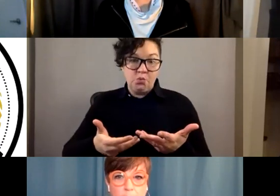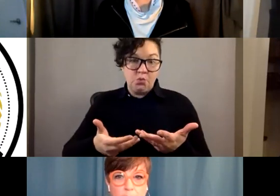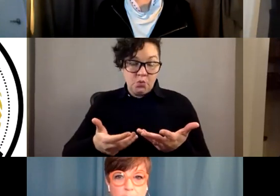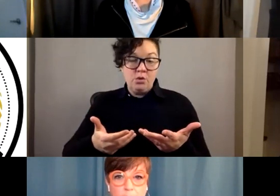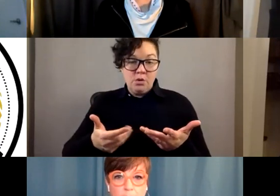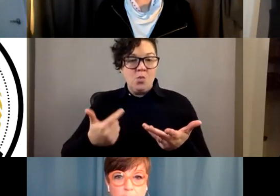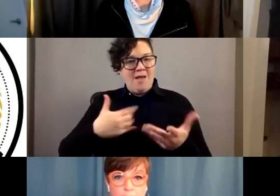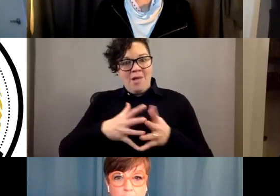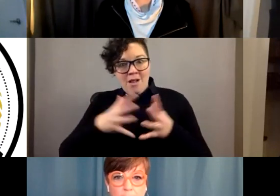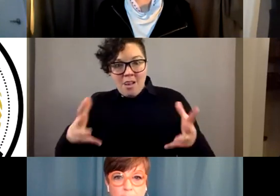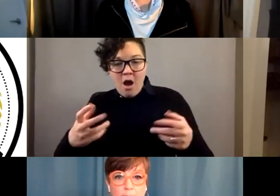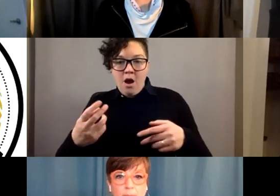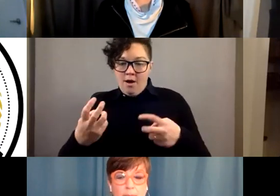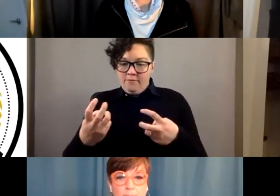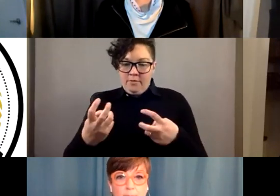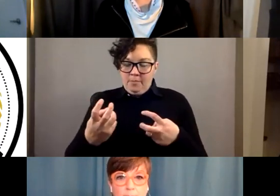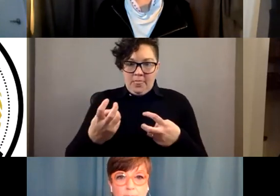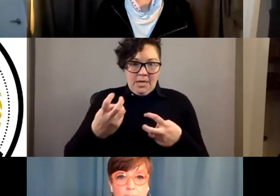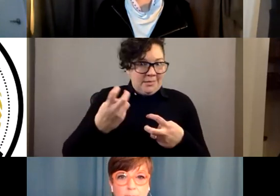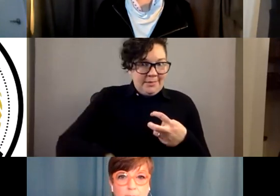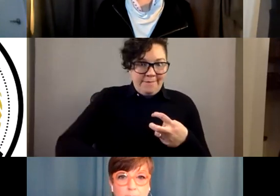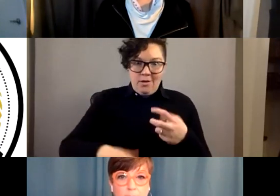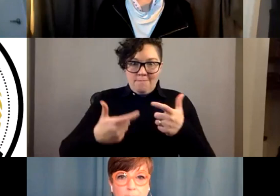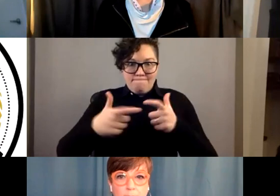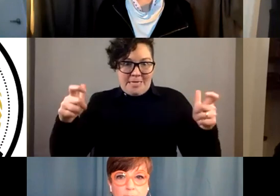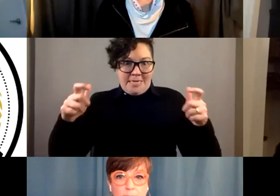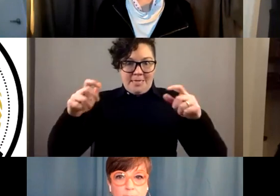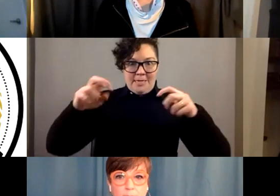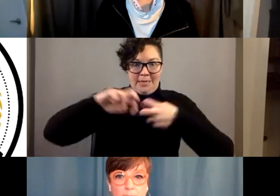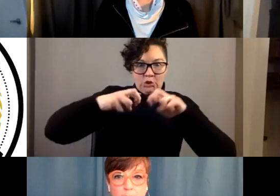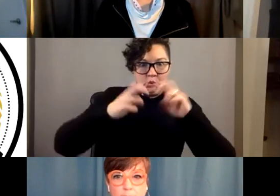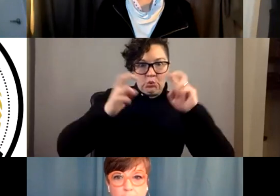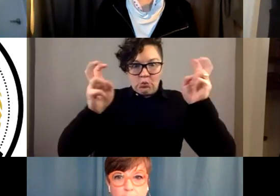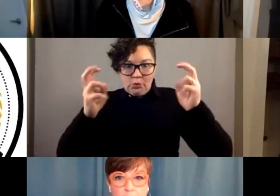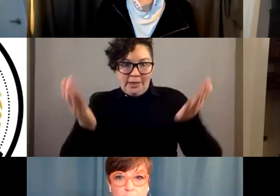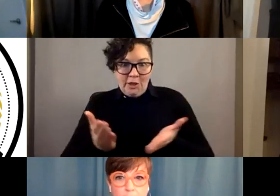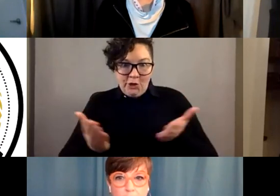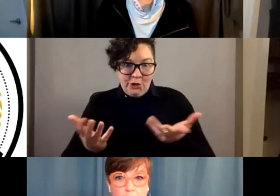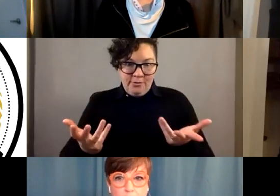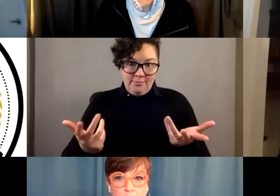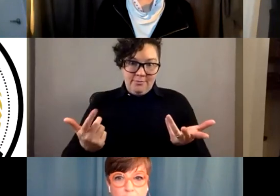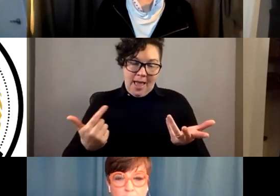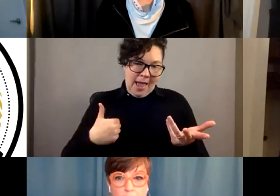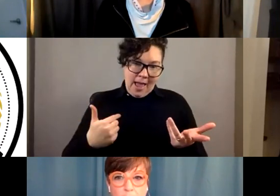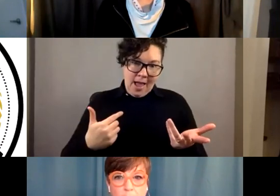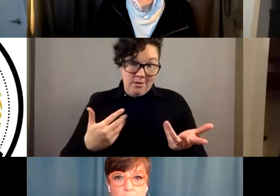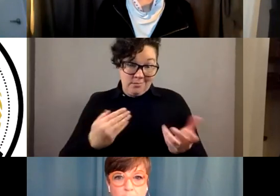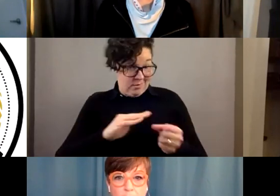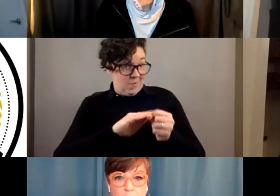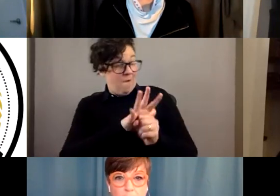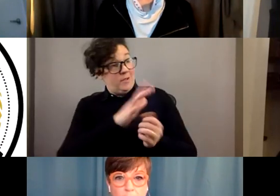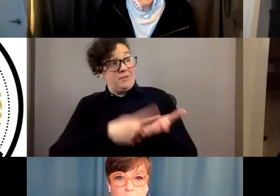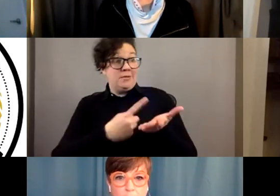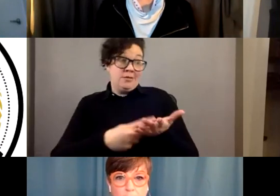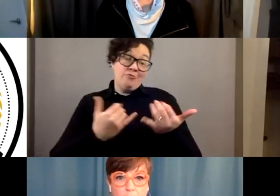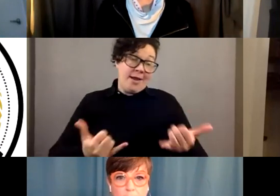and very large issues here, while not very much talking about COVID at this time. But of course, I think we are also